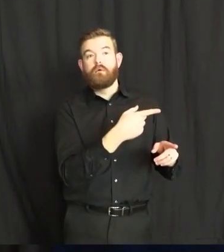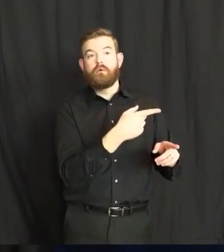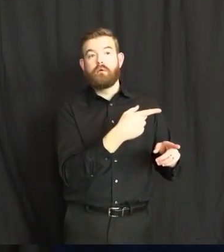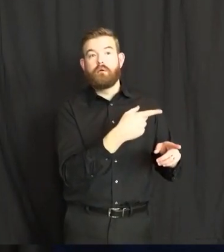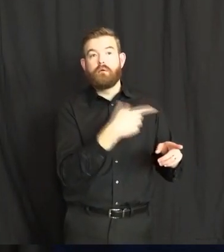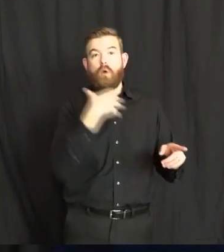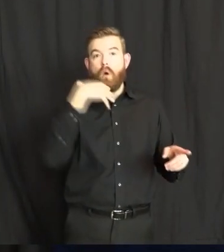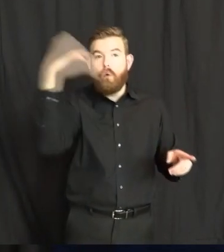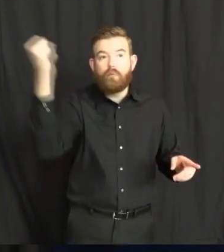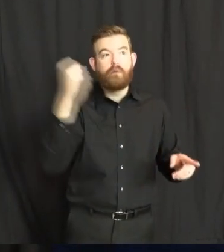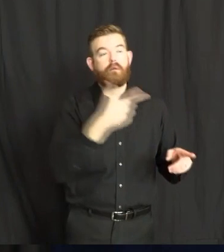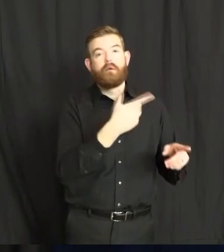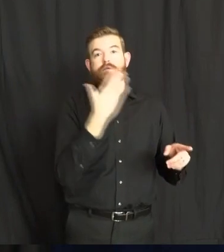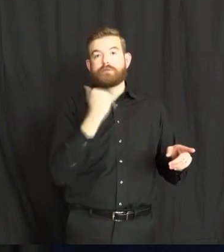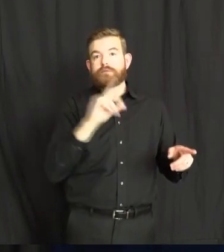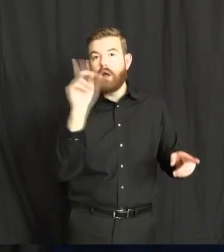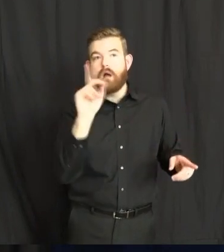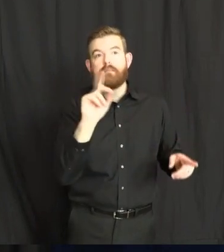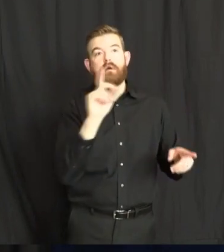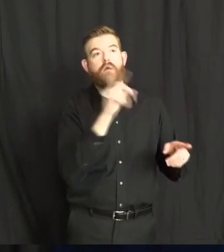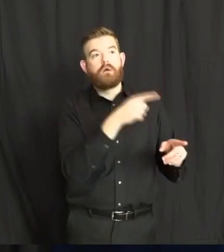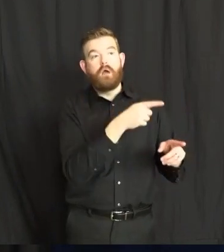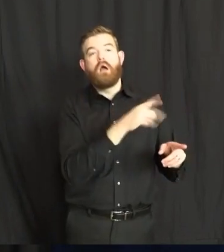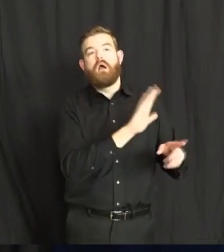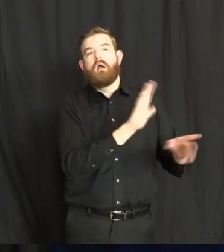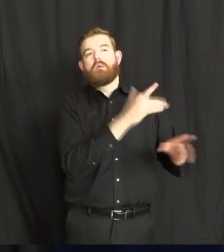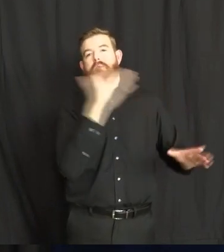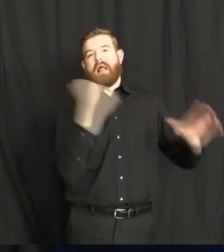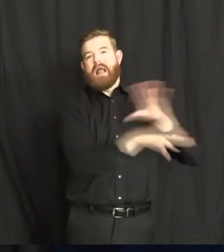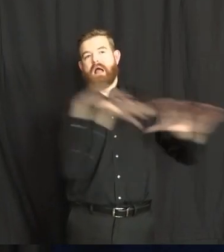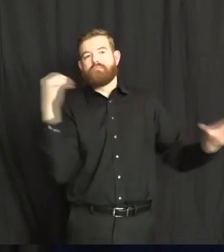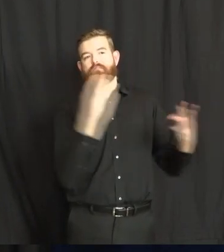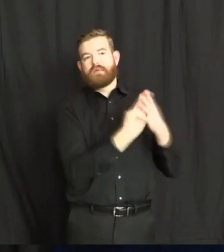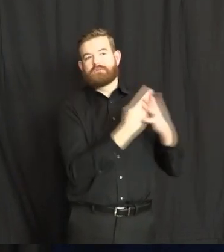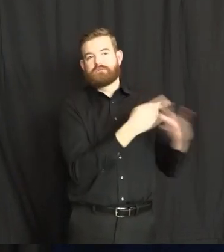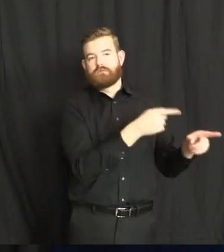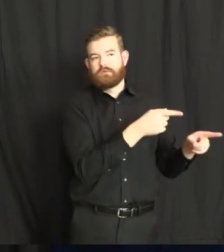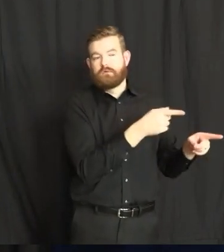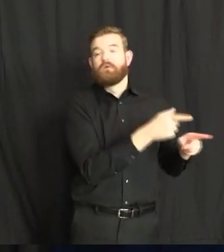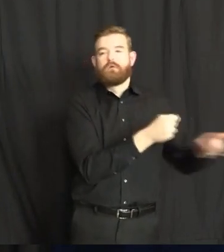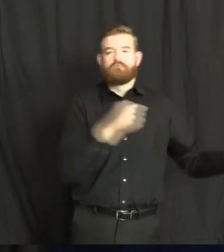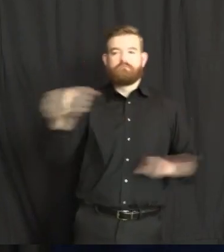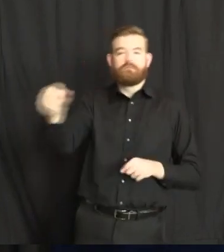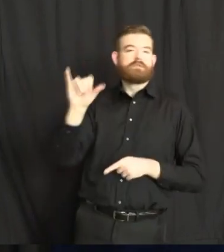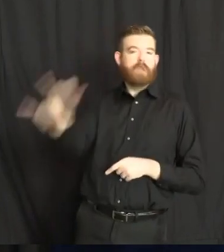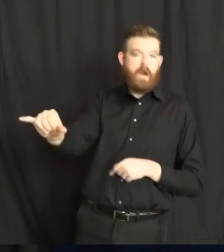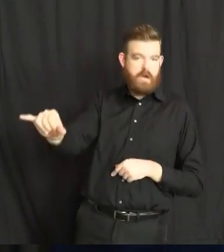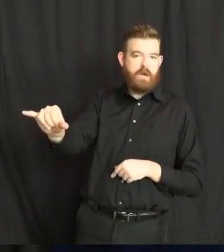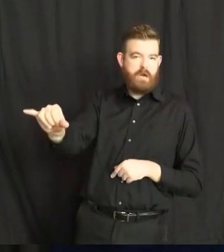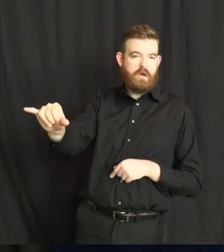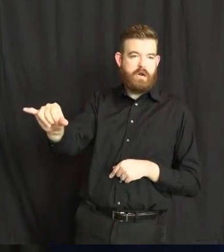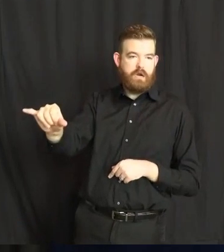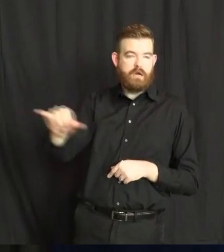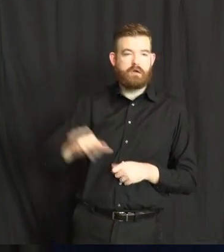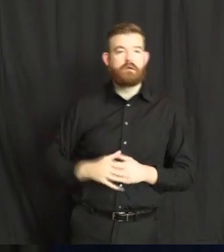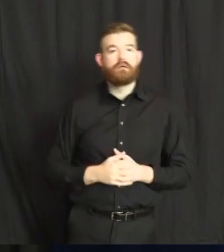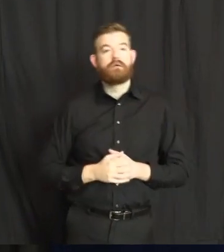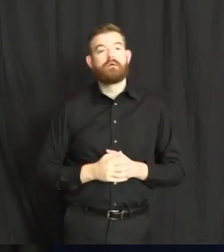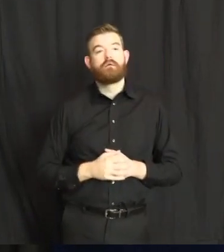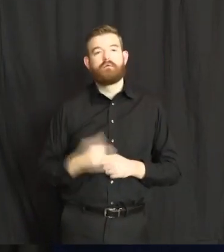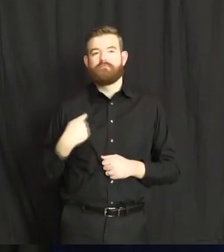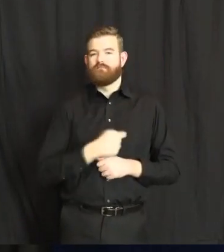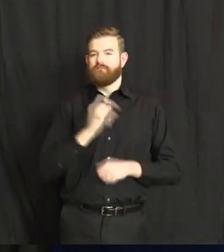improve the prospects for an individual's health by providing this individual plan to account for their access to necessary